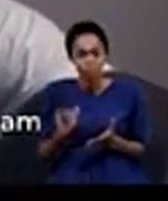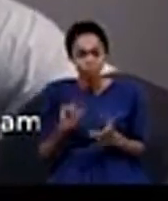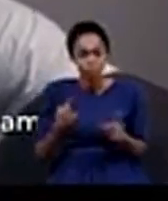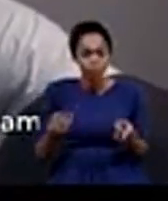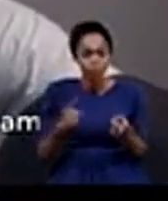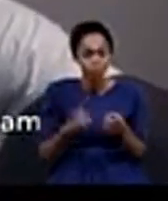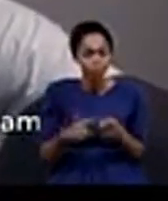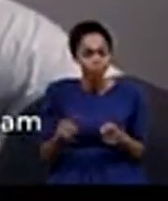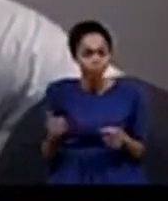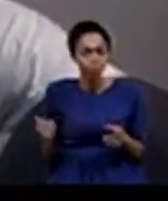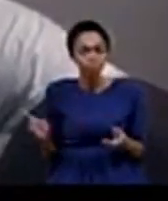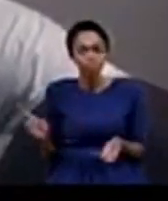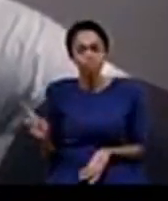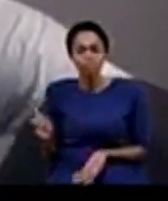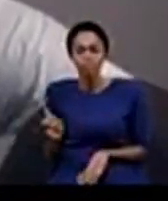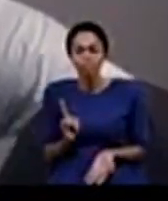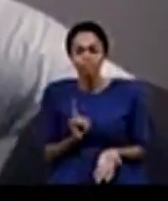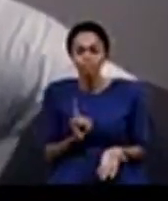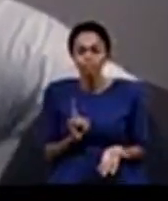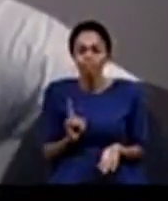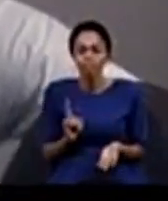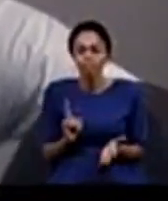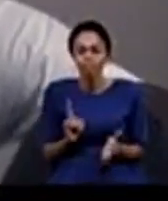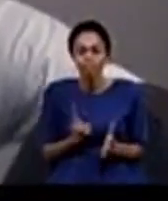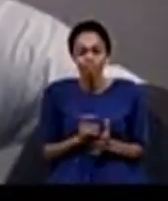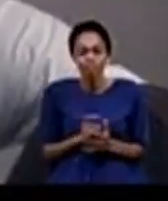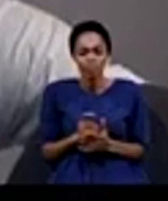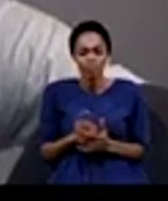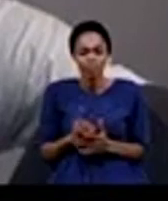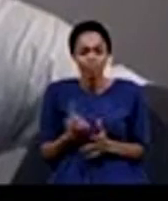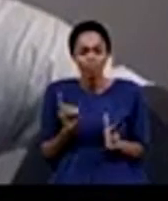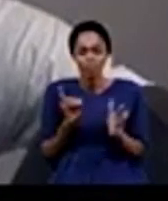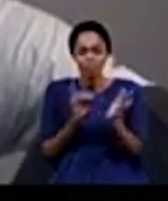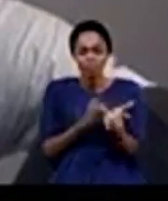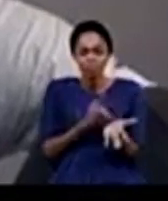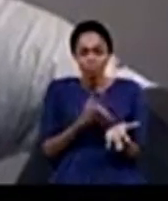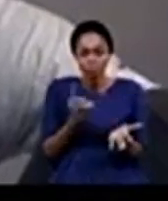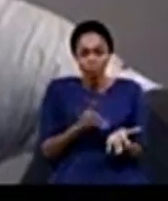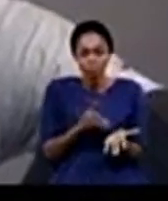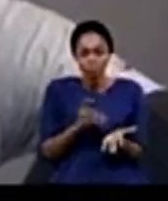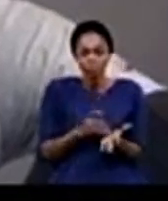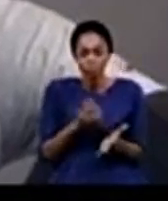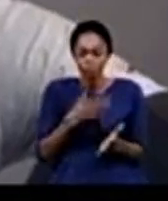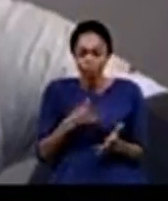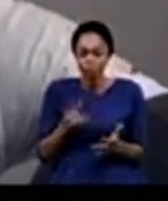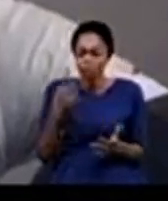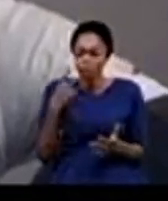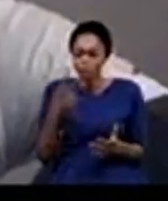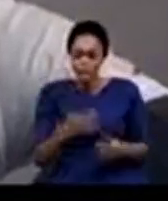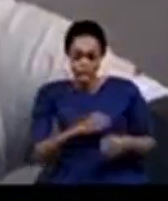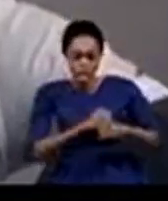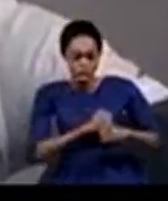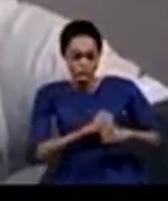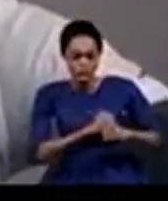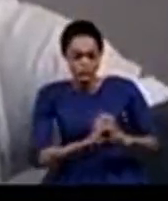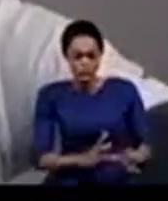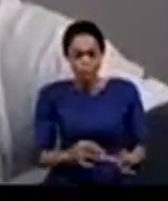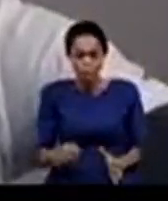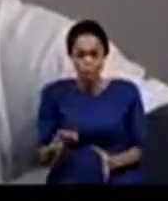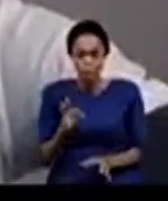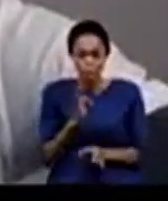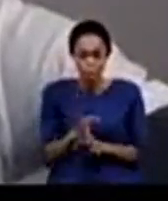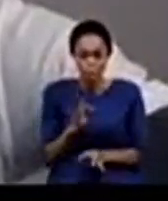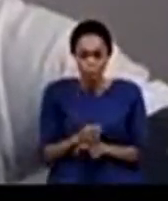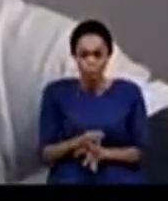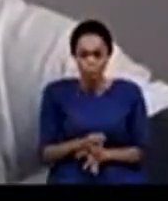the dictionary of names and he said, defender of the faith. And the defender of the faith, mute,